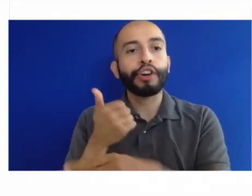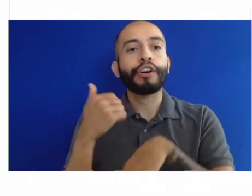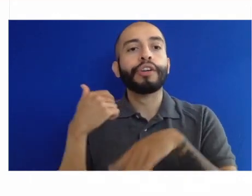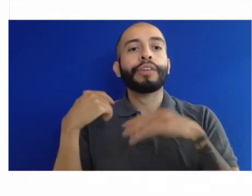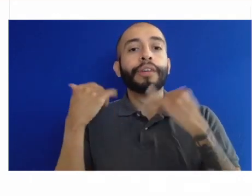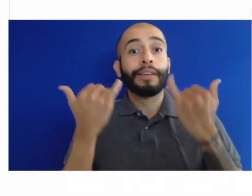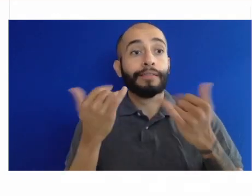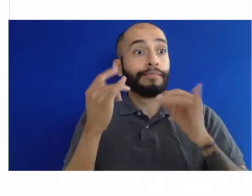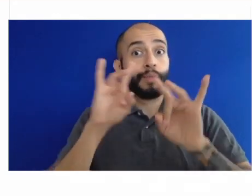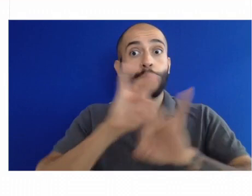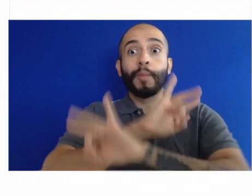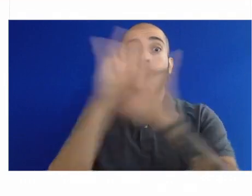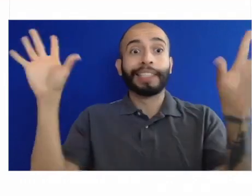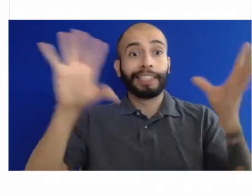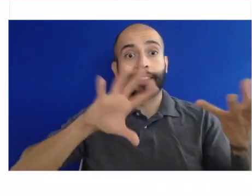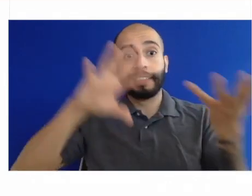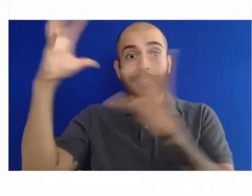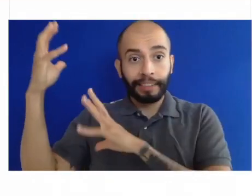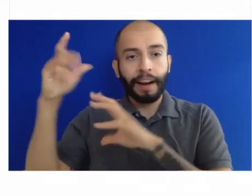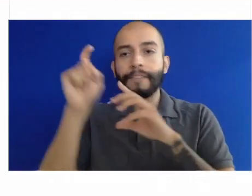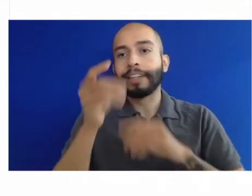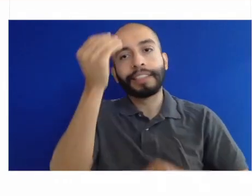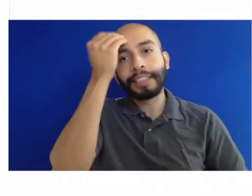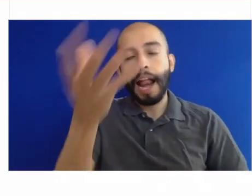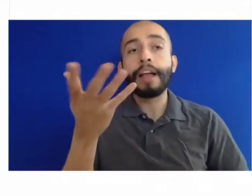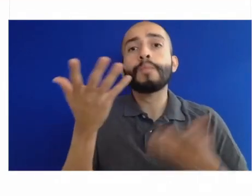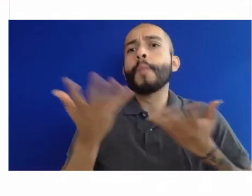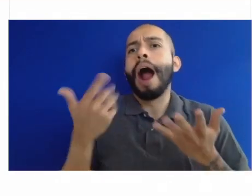get back to them with additional information as it comes